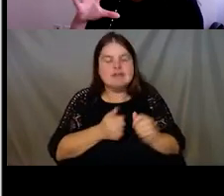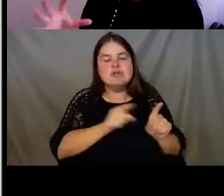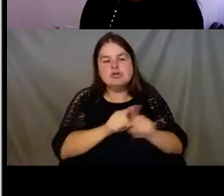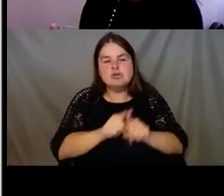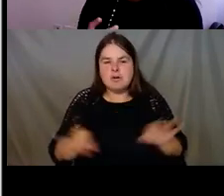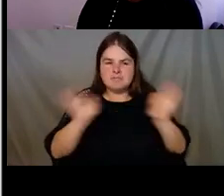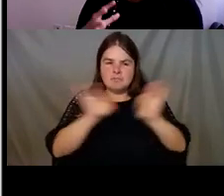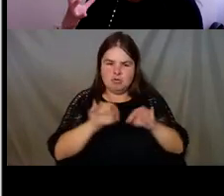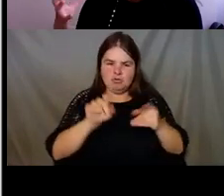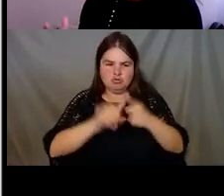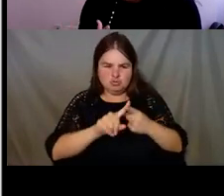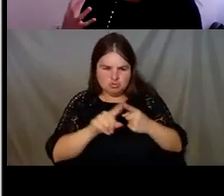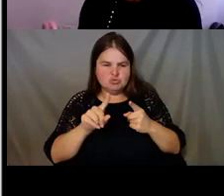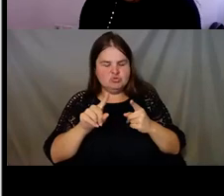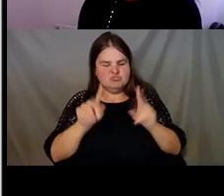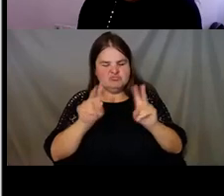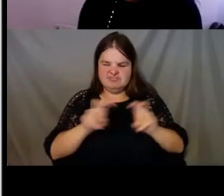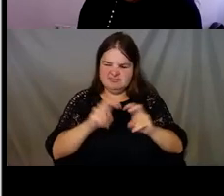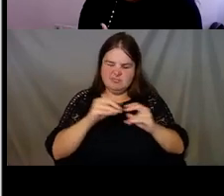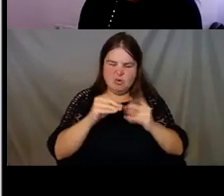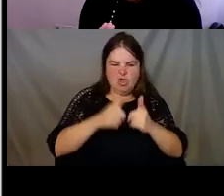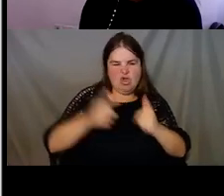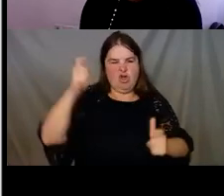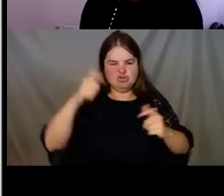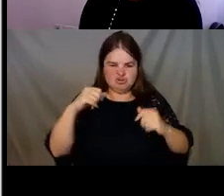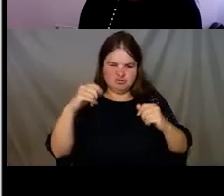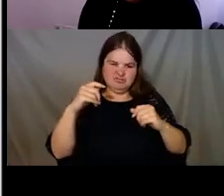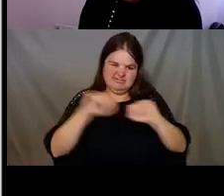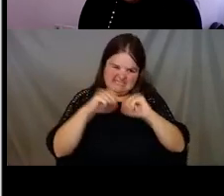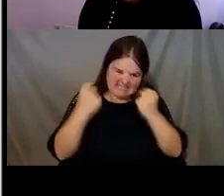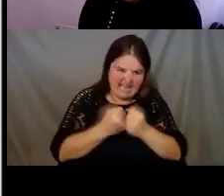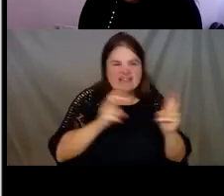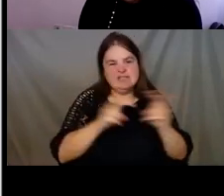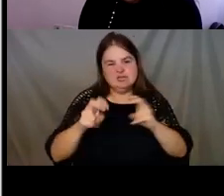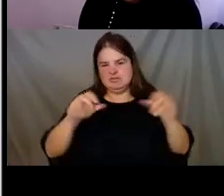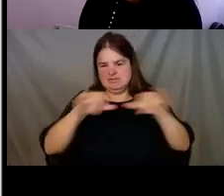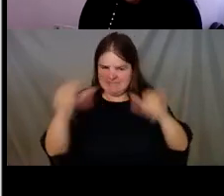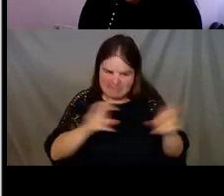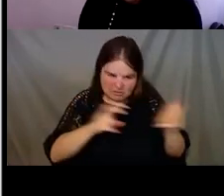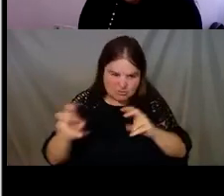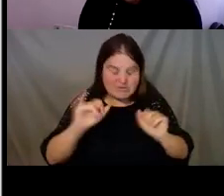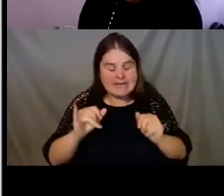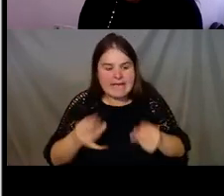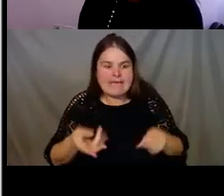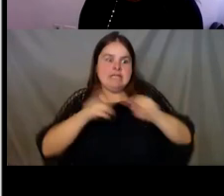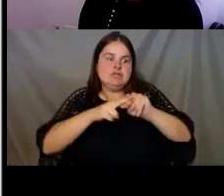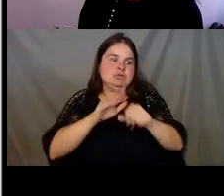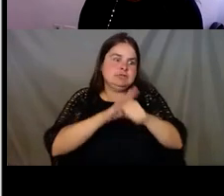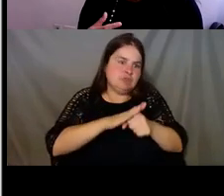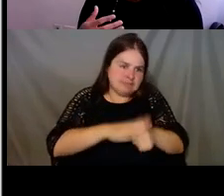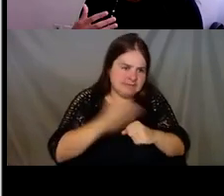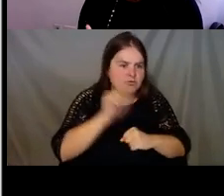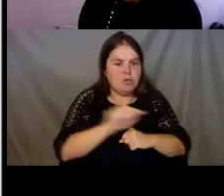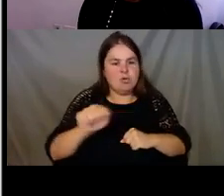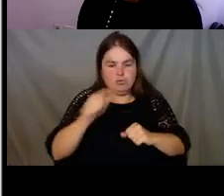also examine these larger societal obstacles that may increase stressful experiences for caregivers.